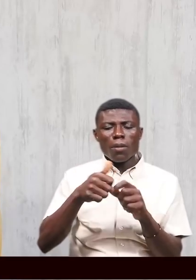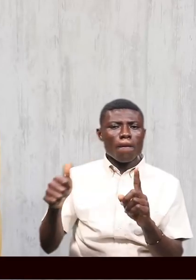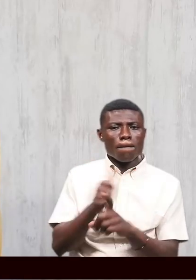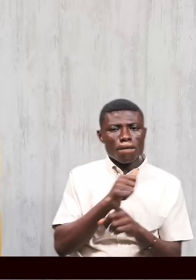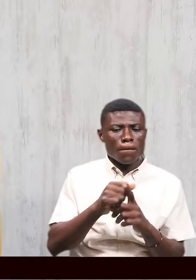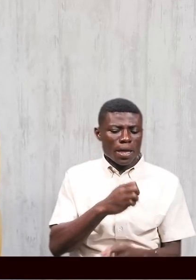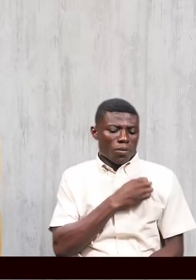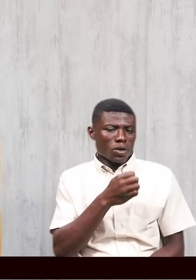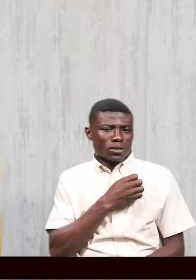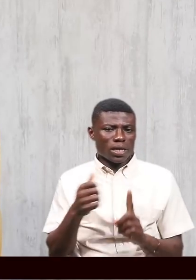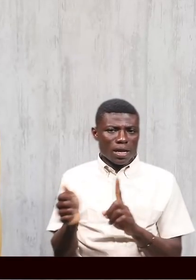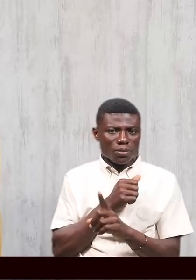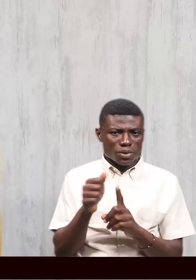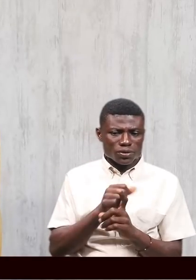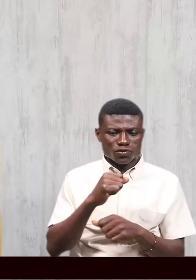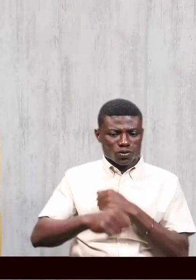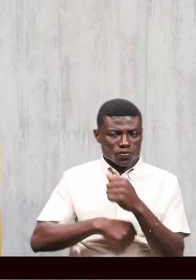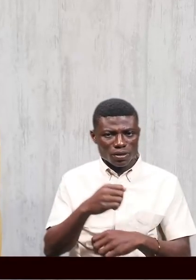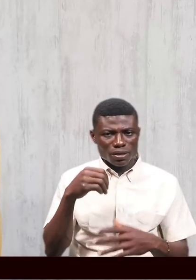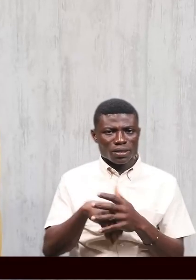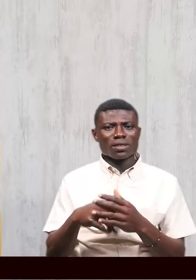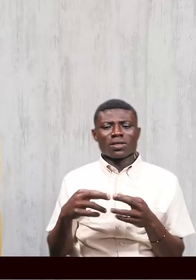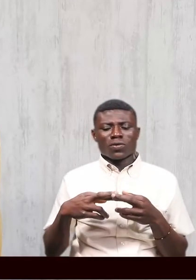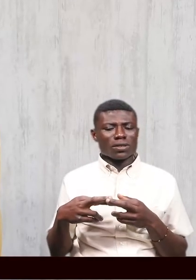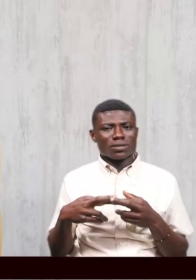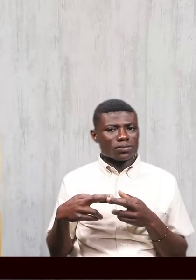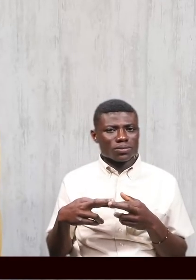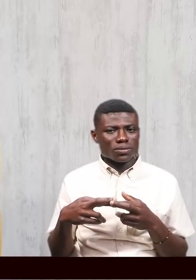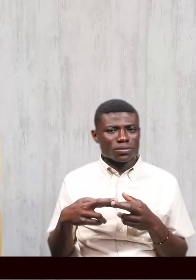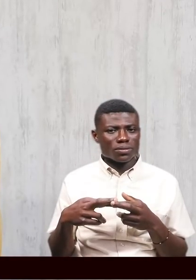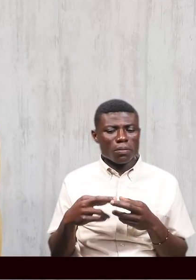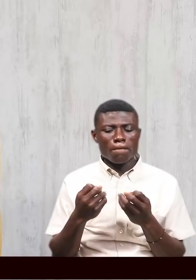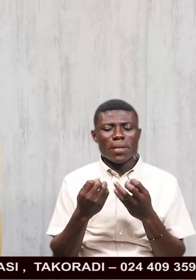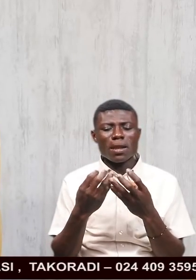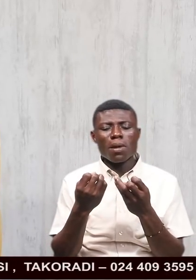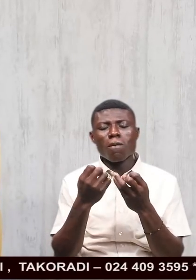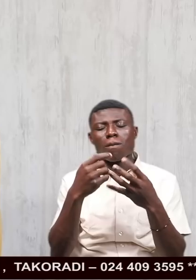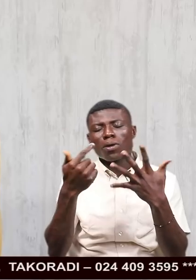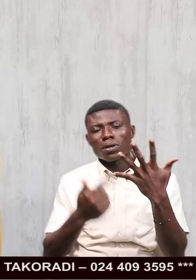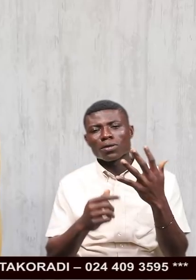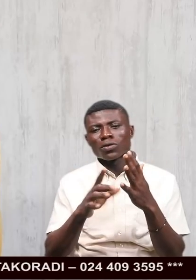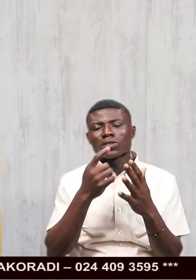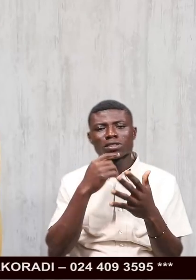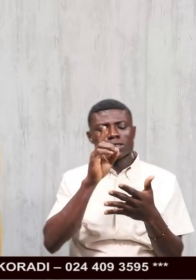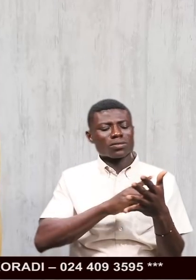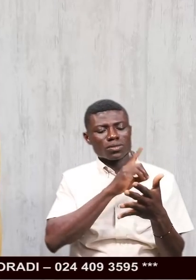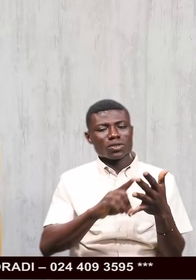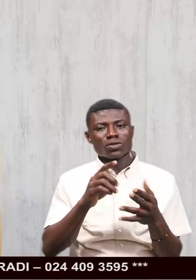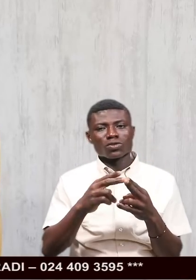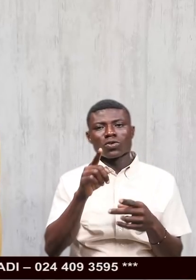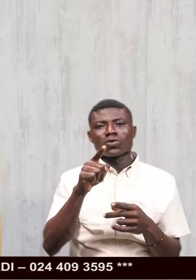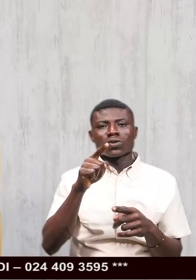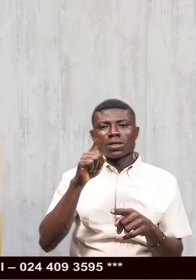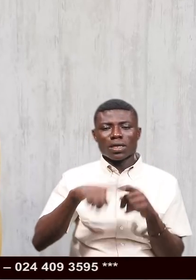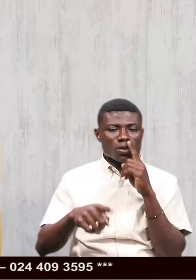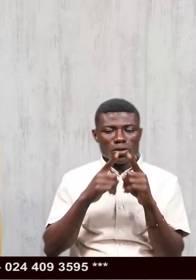Abuse, emotional abuser, almost suffer a war relationship. A baby brain. What can say stigmatization? Tina won't